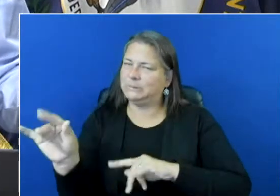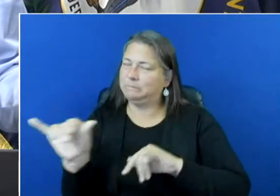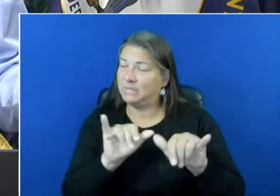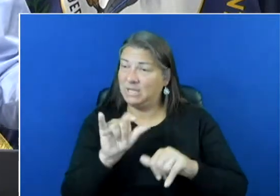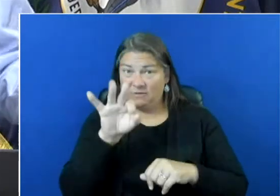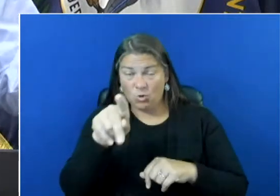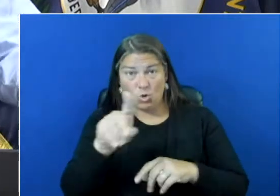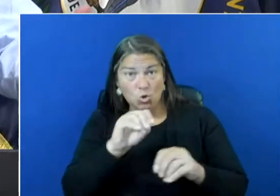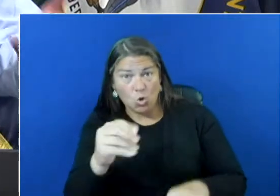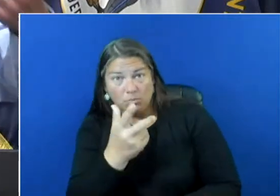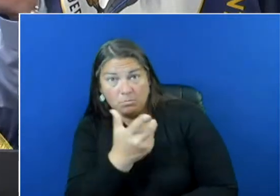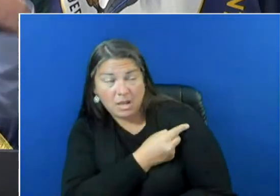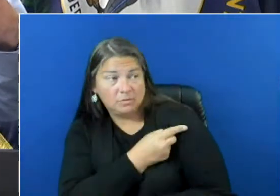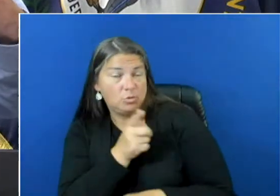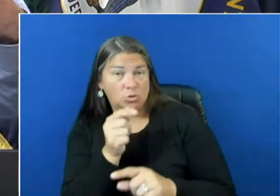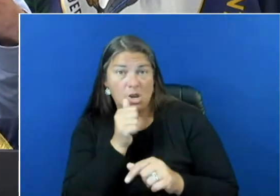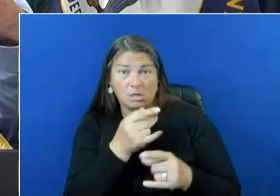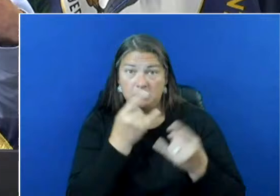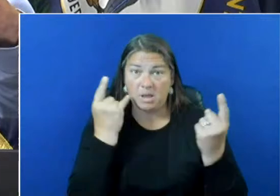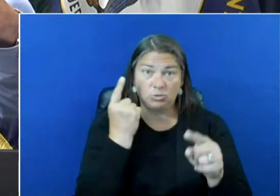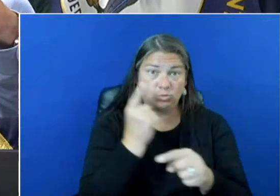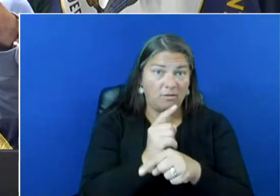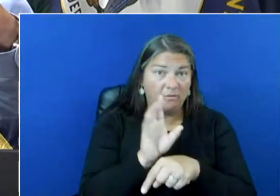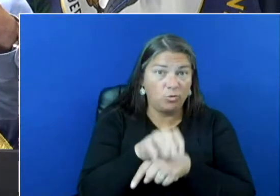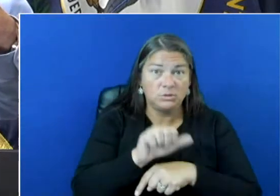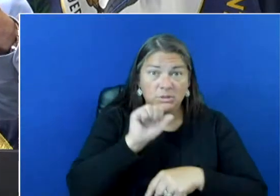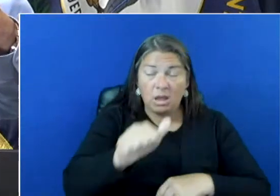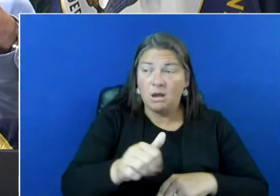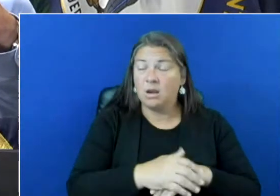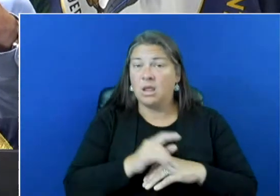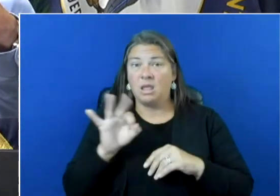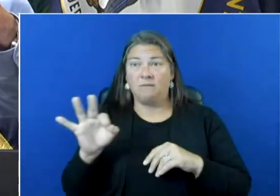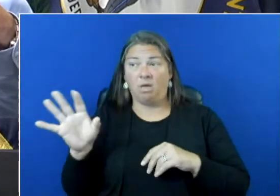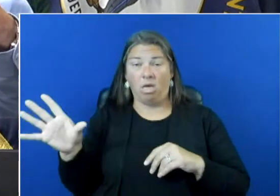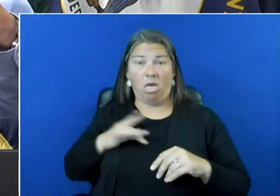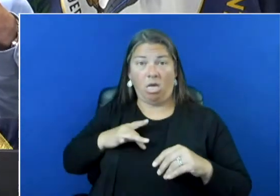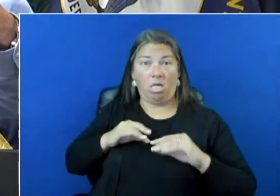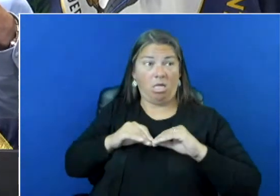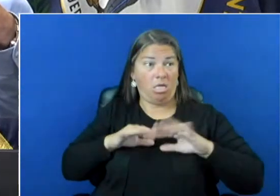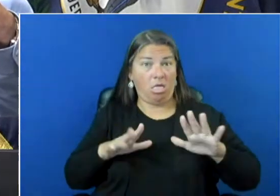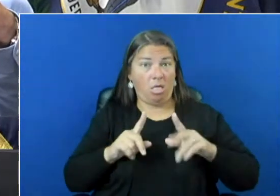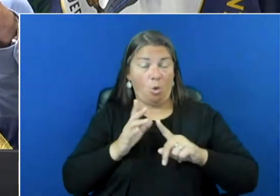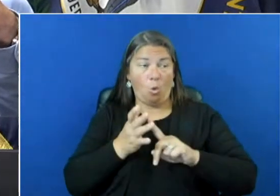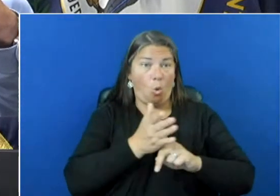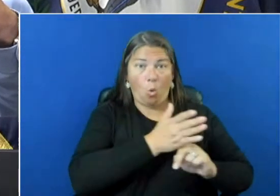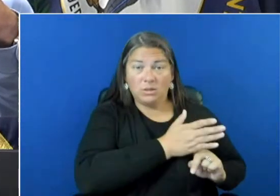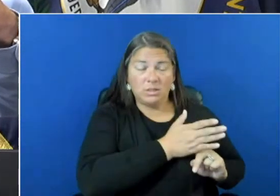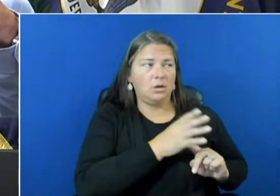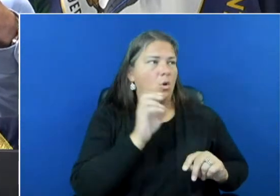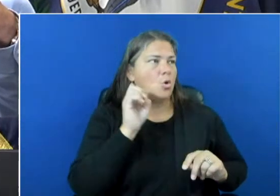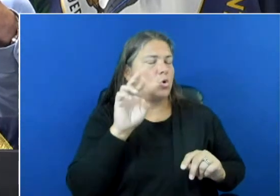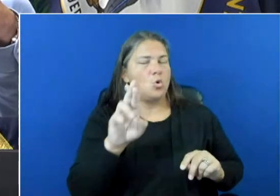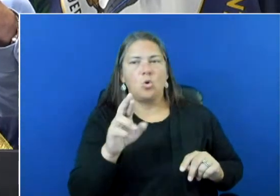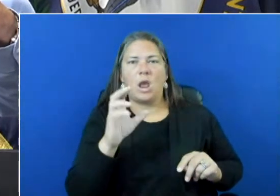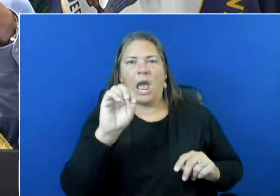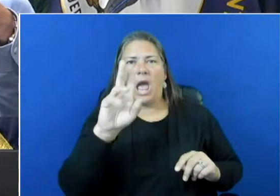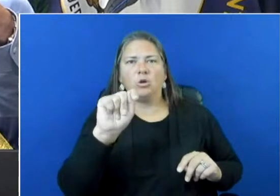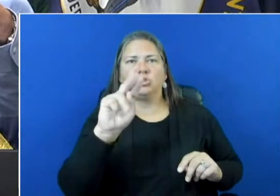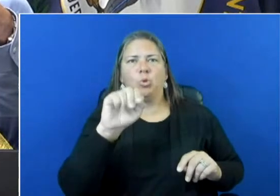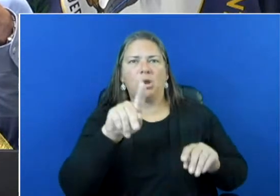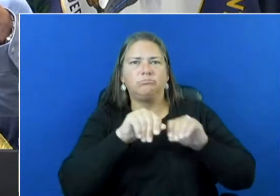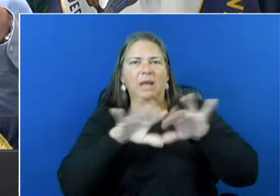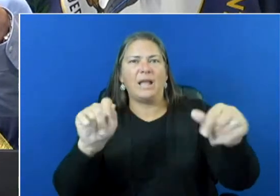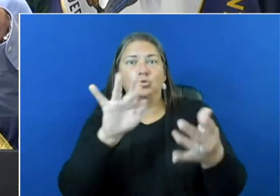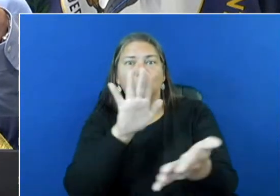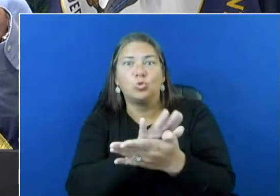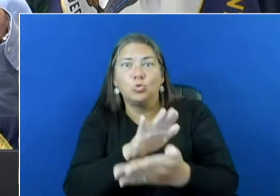where they should, and somebody's been in contact and gets quarantined, or it's going to be if we have outbreaks at school, because if